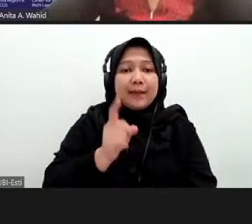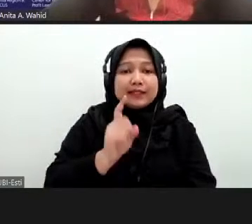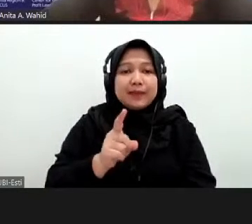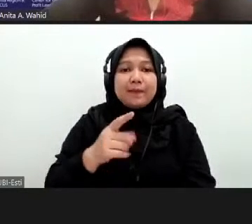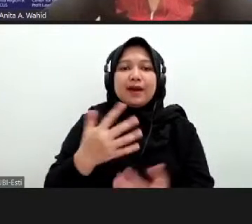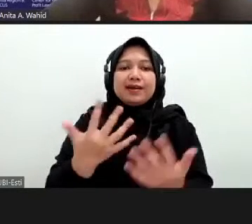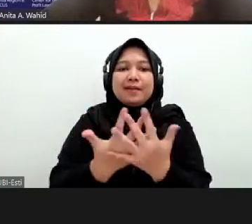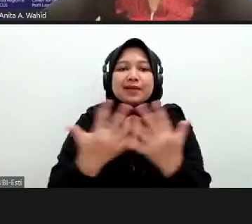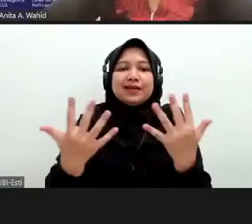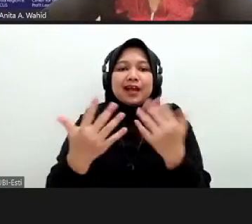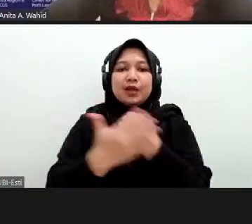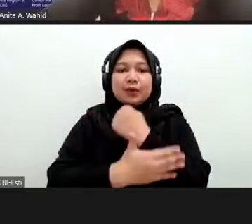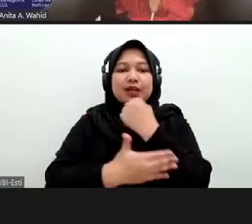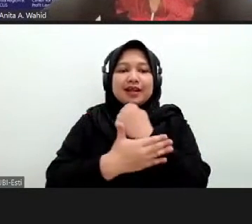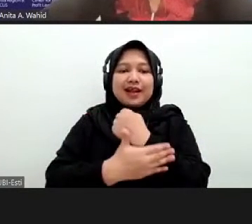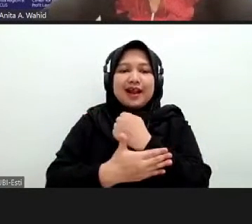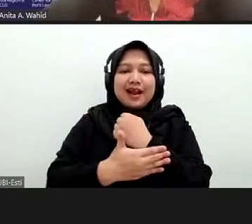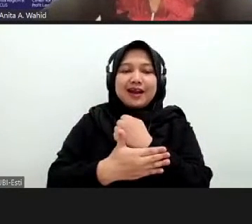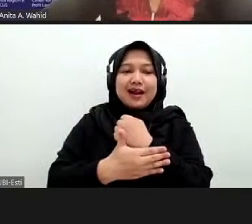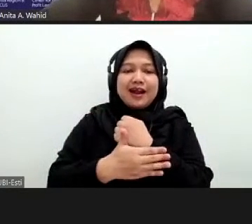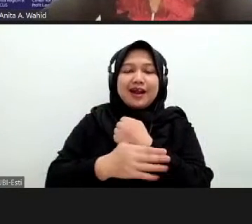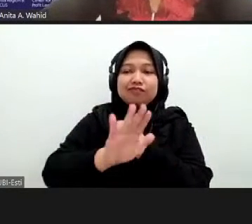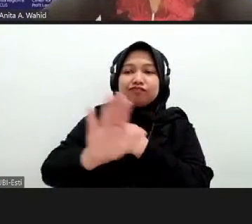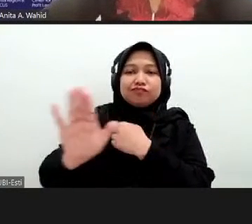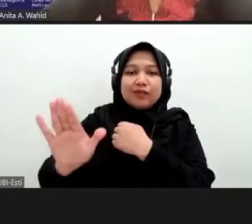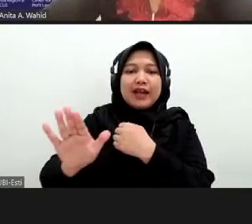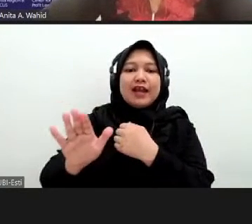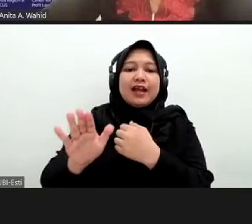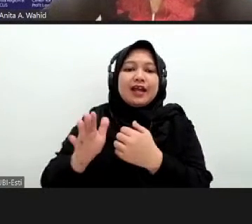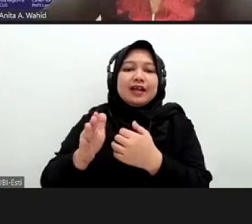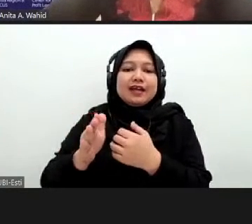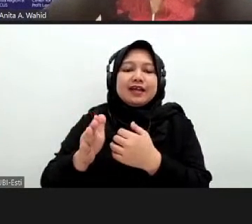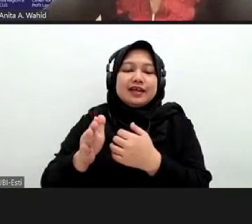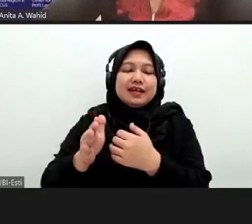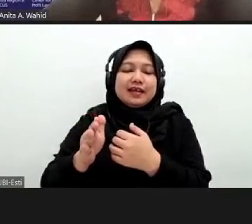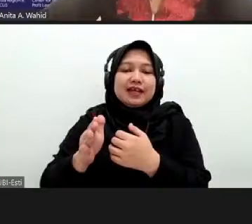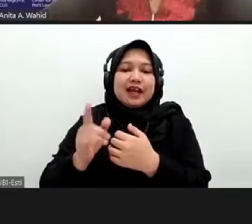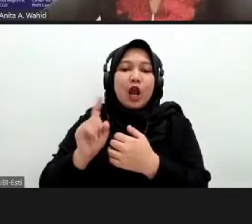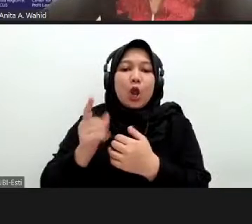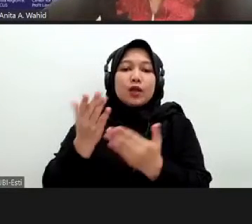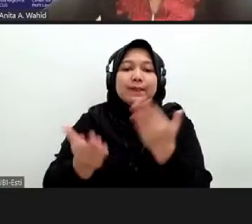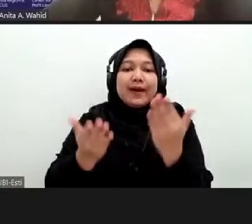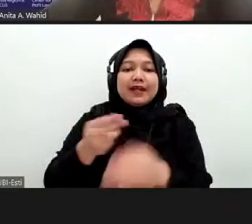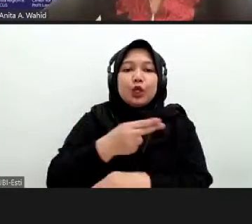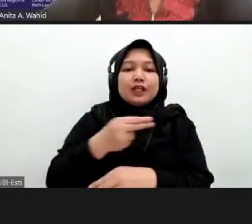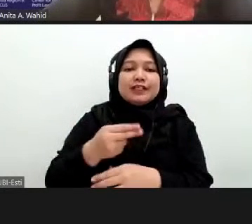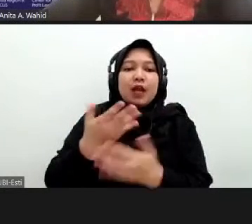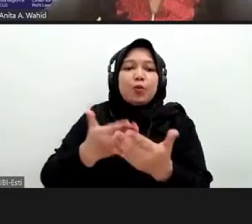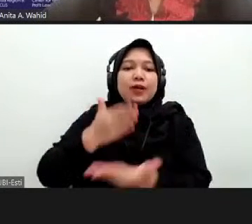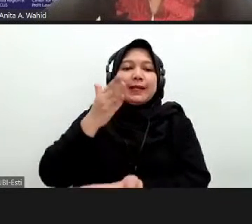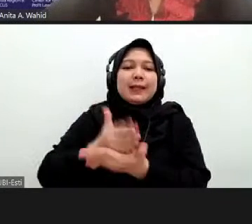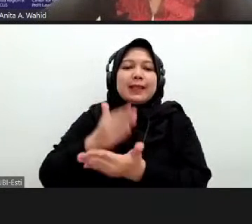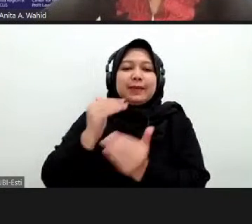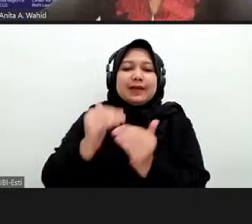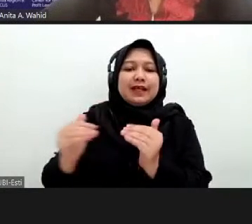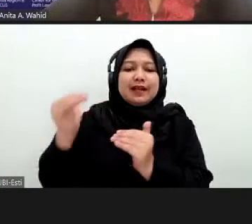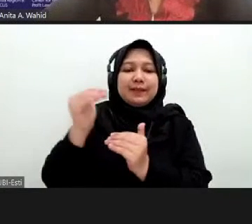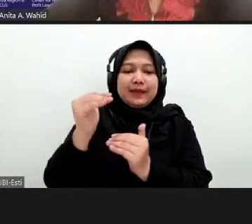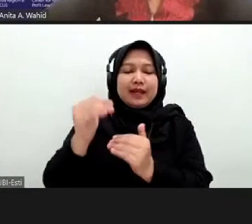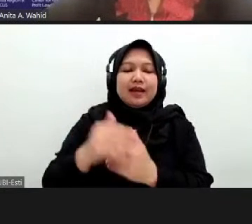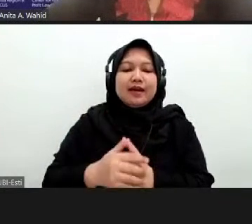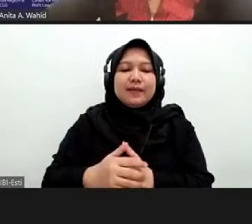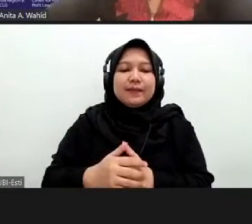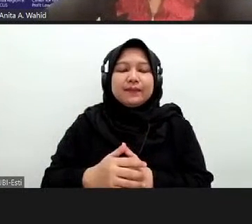society in other countries that have limitations, which is more compared to Indonesia, and